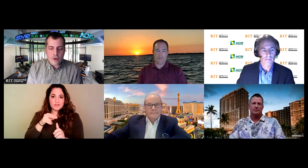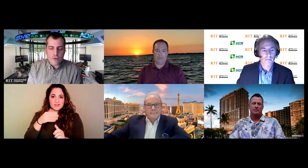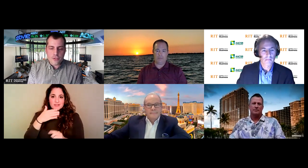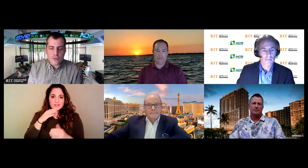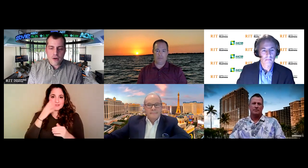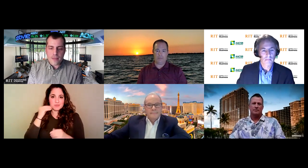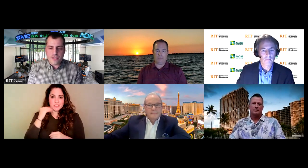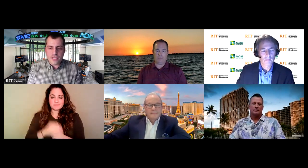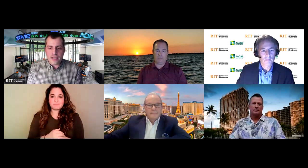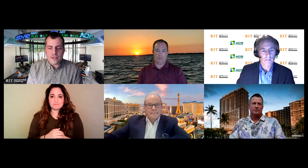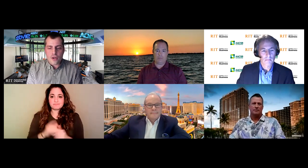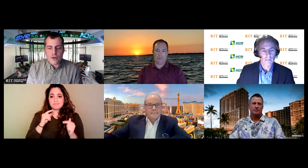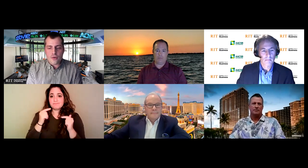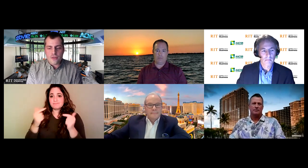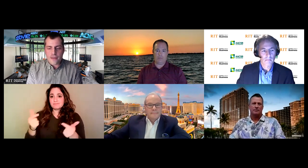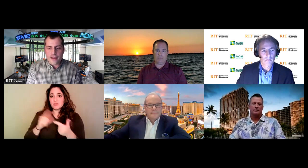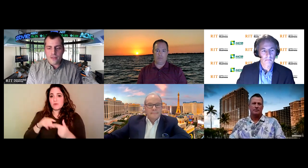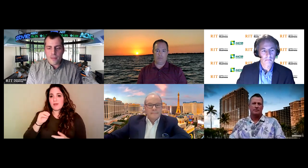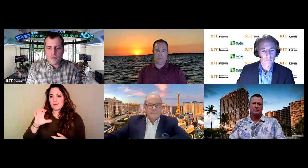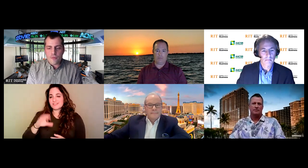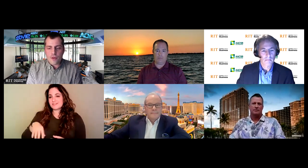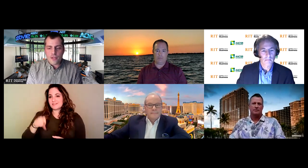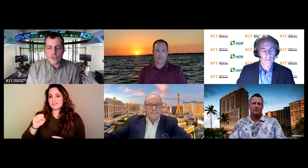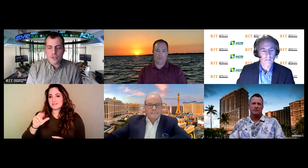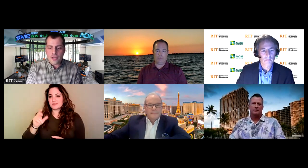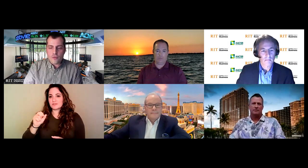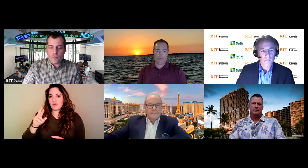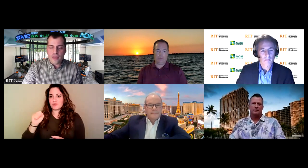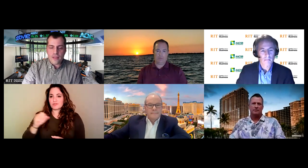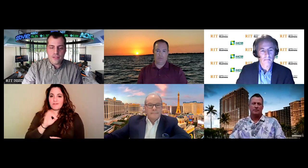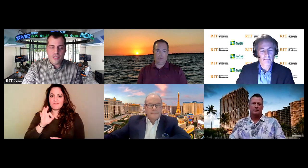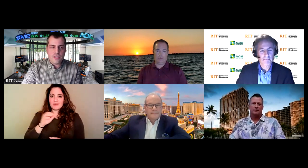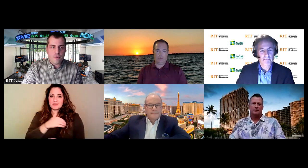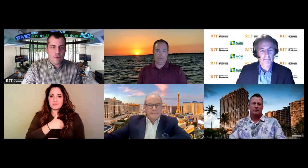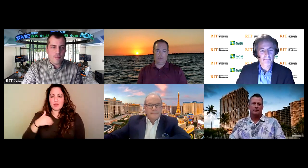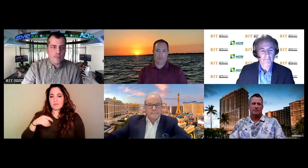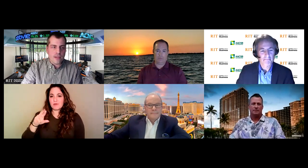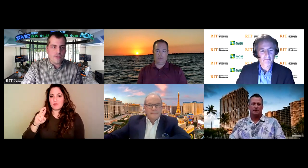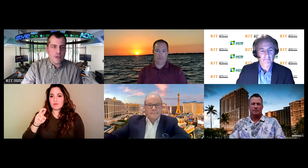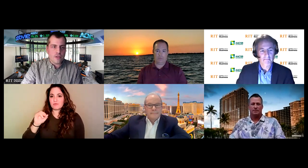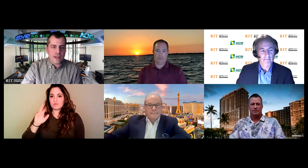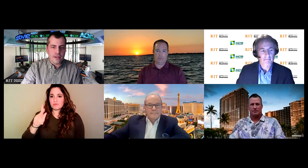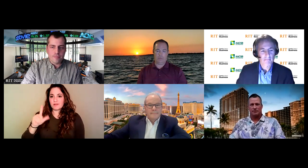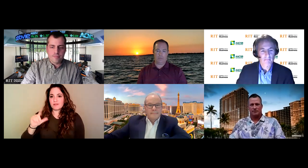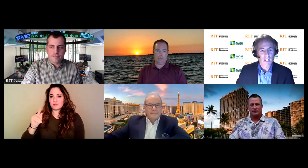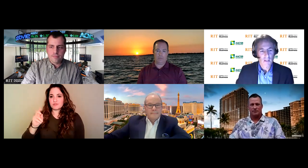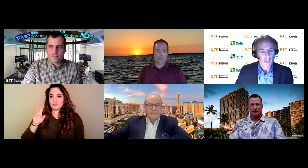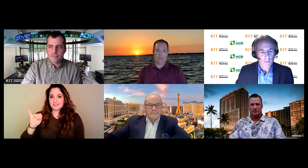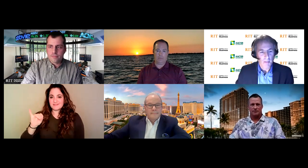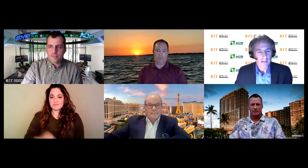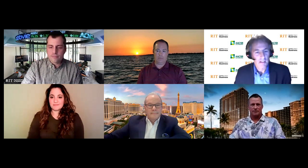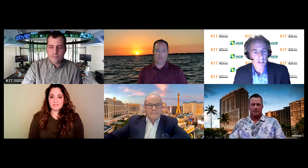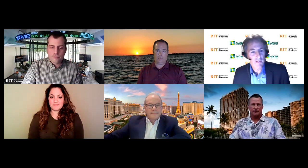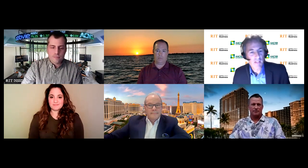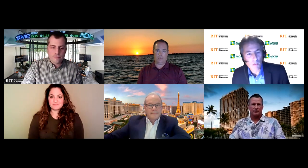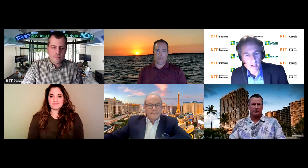turn it over to our MC and Saunders faculty member, Rick Lajewski, to begin this evening's program. Thank you so much, Rick. Thanks,